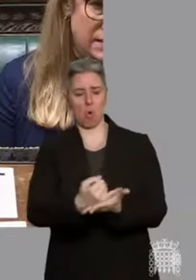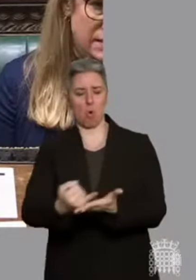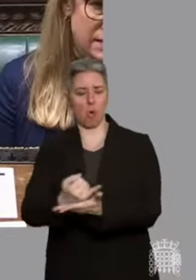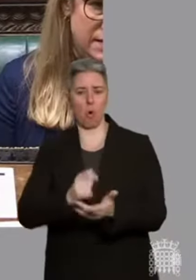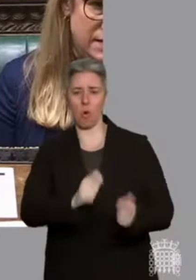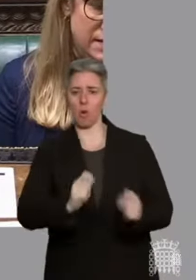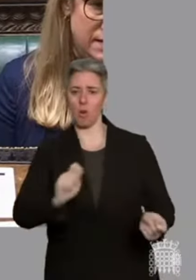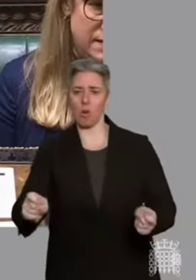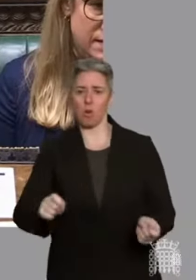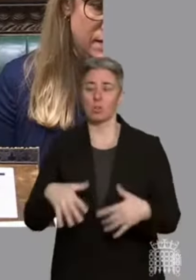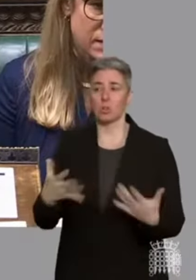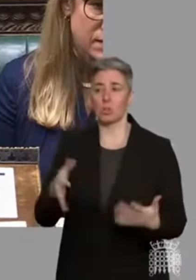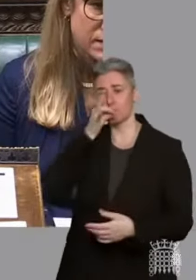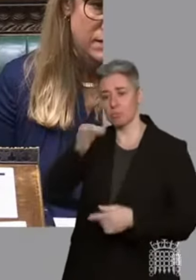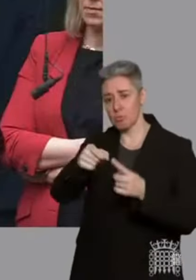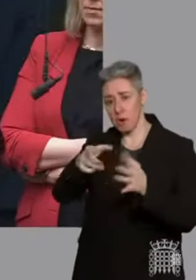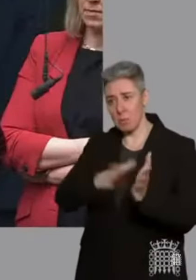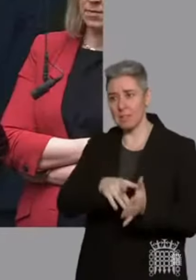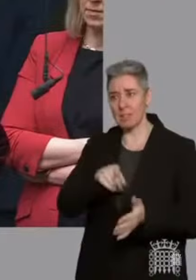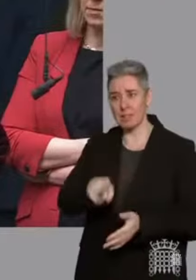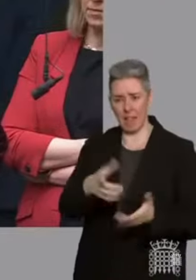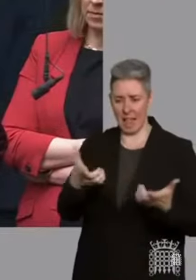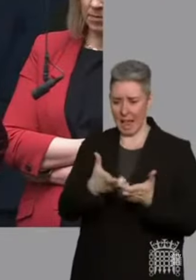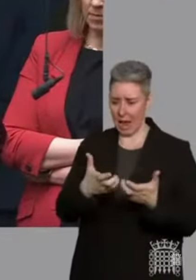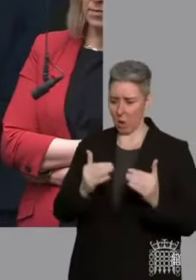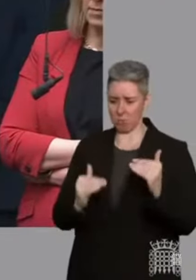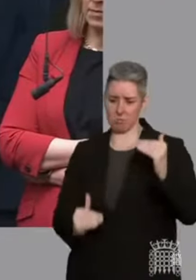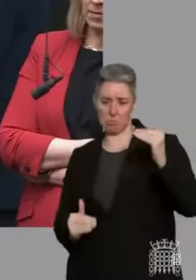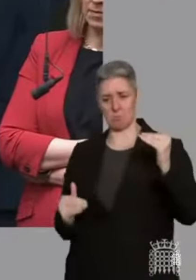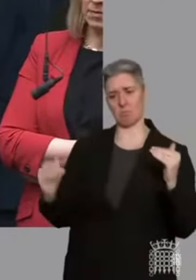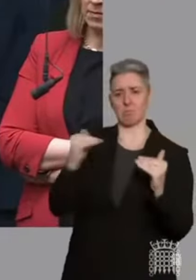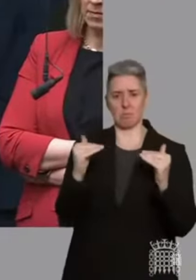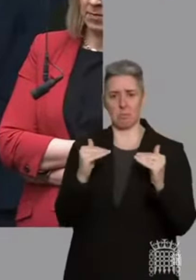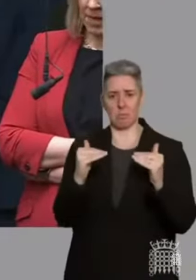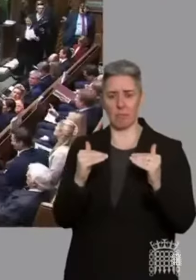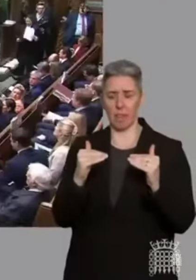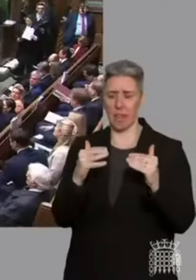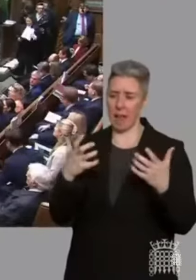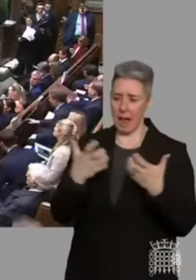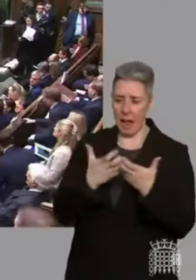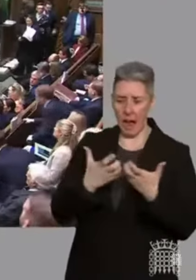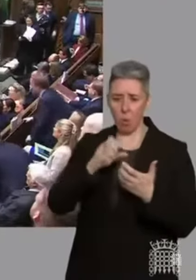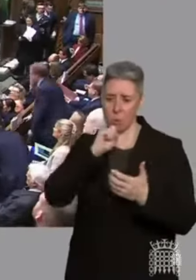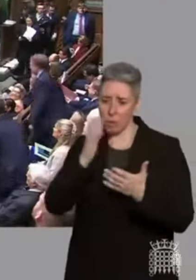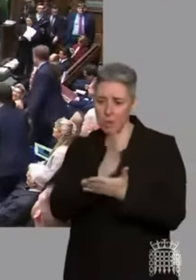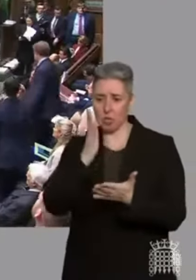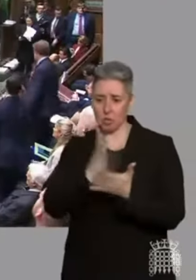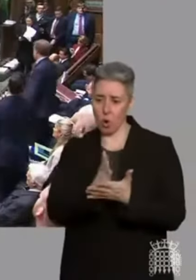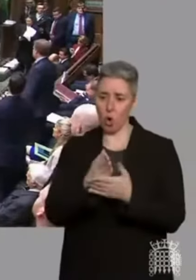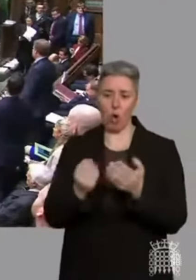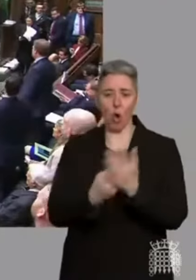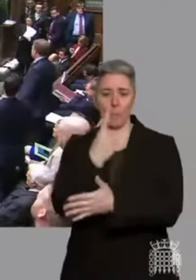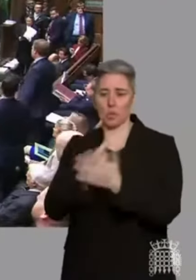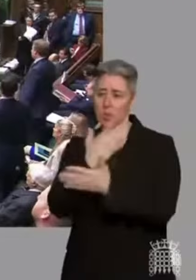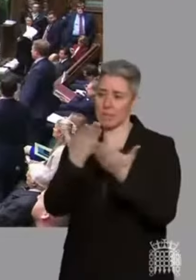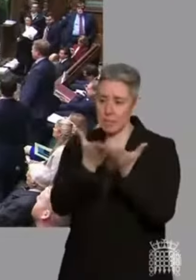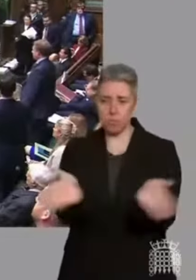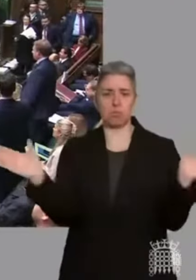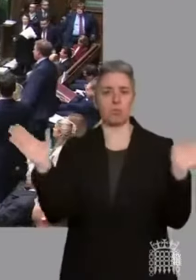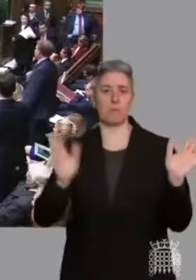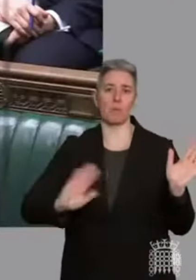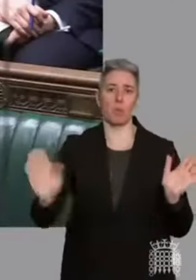inequality and tear down barriers to opportunity through our plan for change? Mr. Speaker, the Children's Wellbeing in